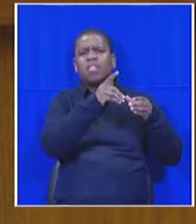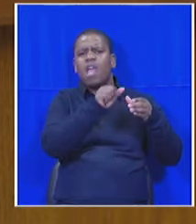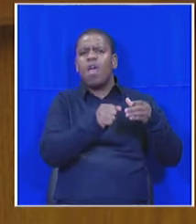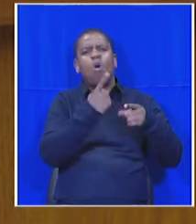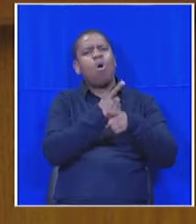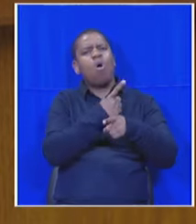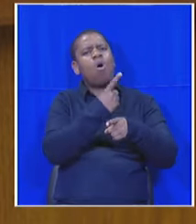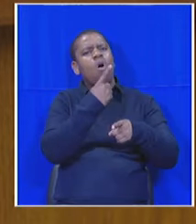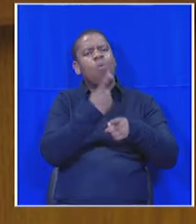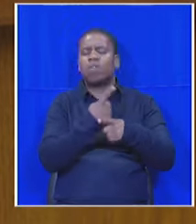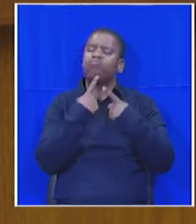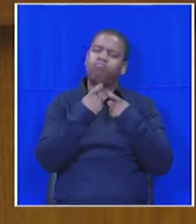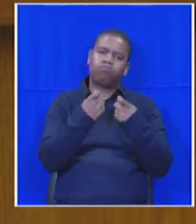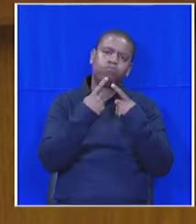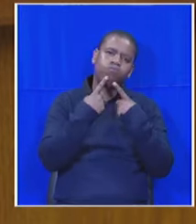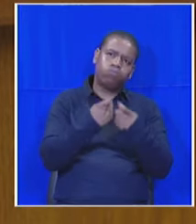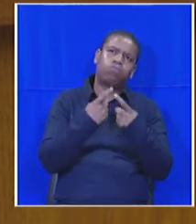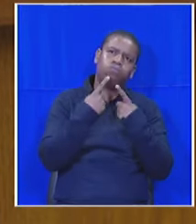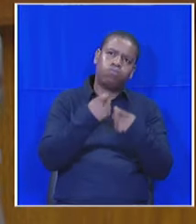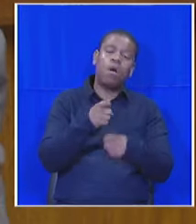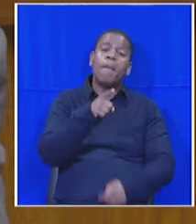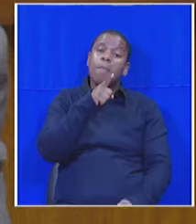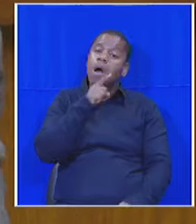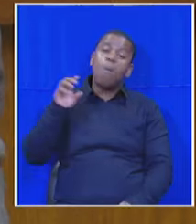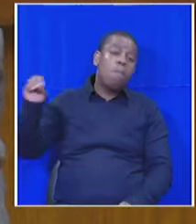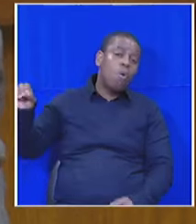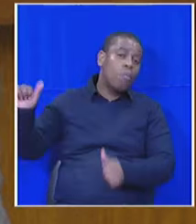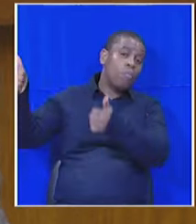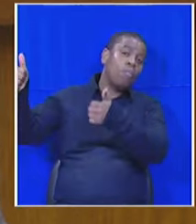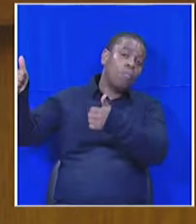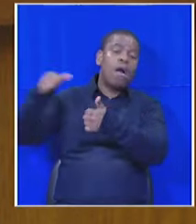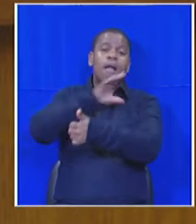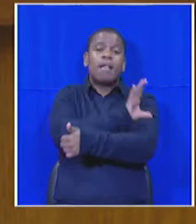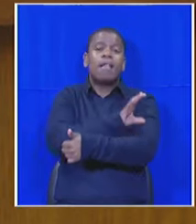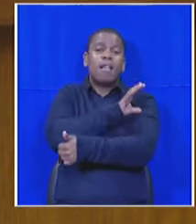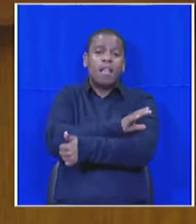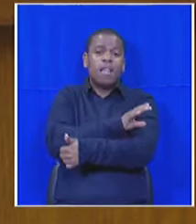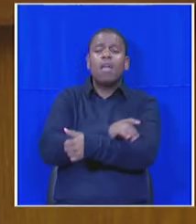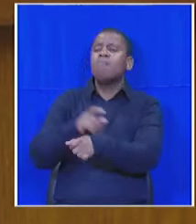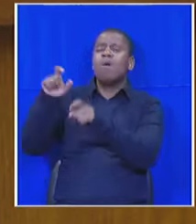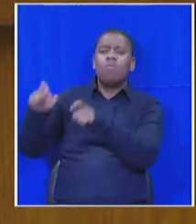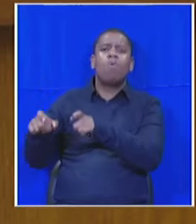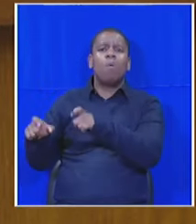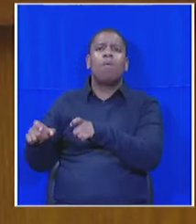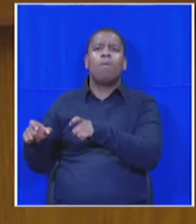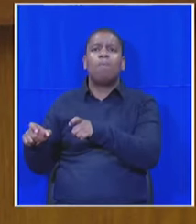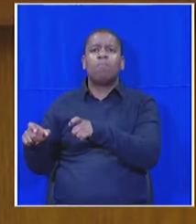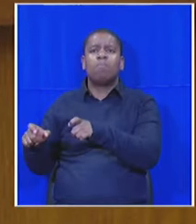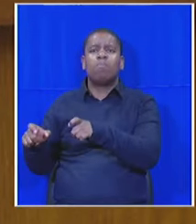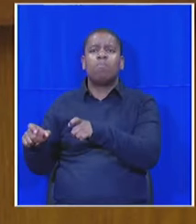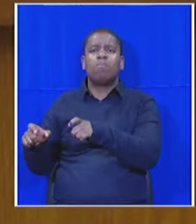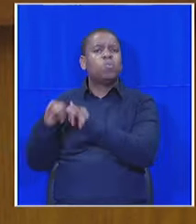and how's and he's. But there's an ideal example of the clinics in the Cape Metro who's the worst in the entire